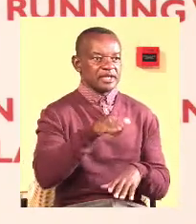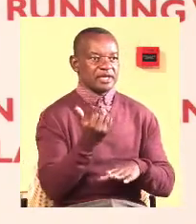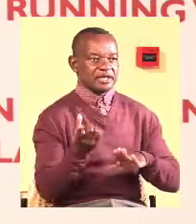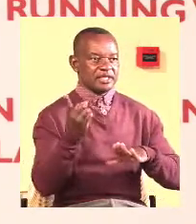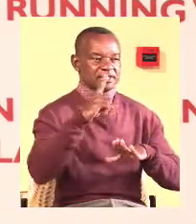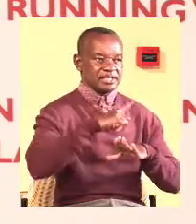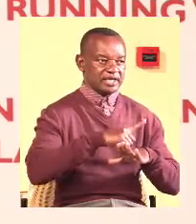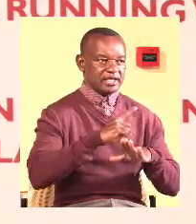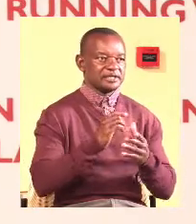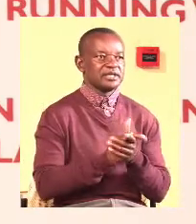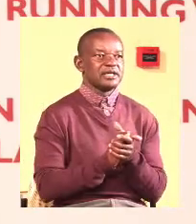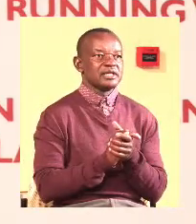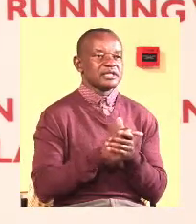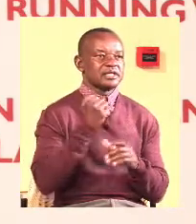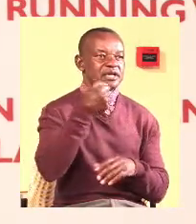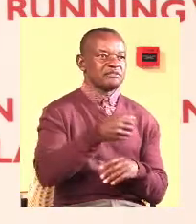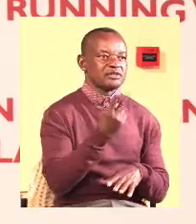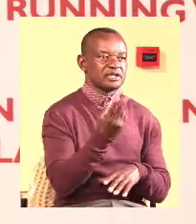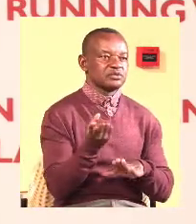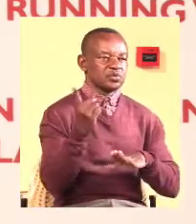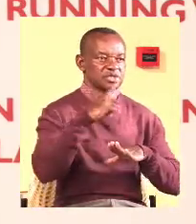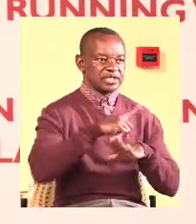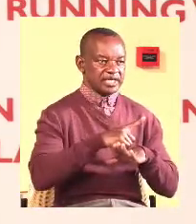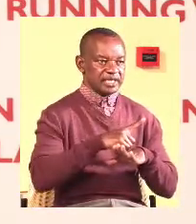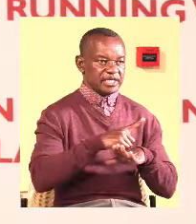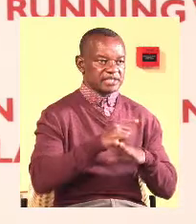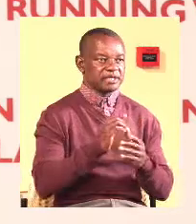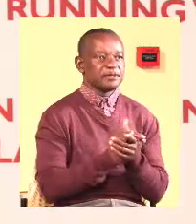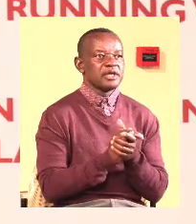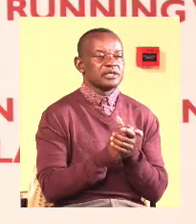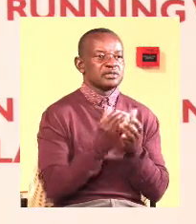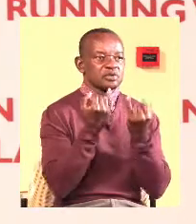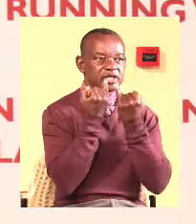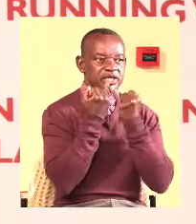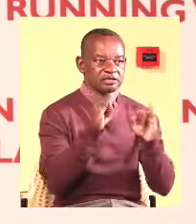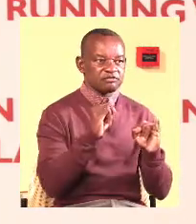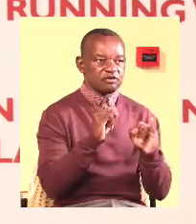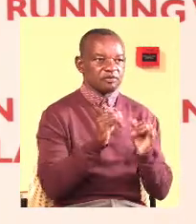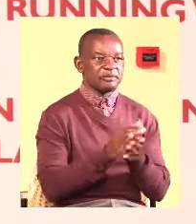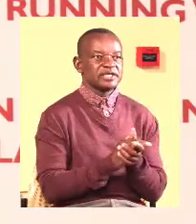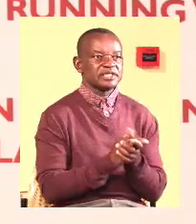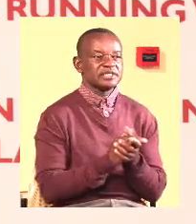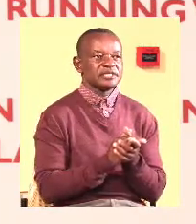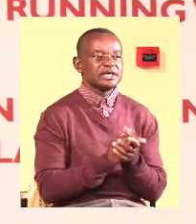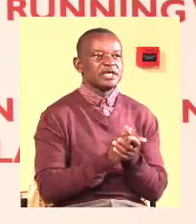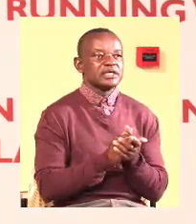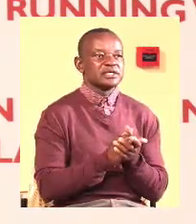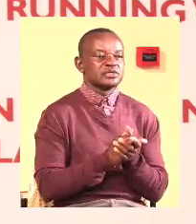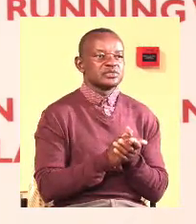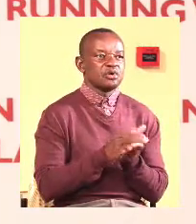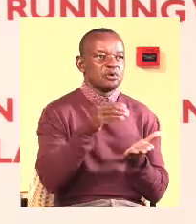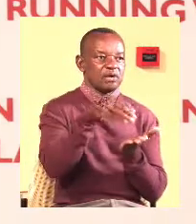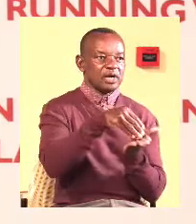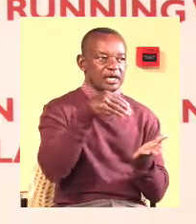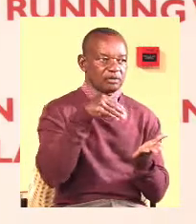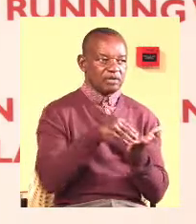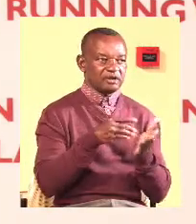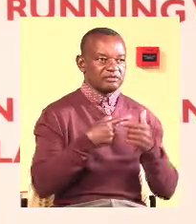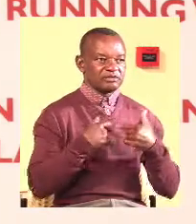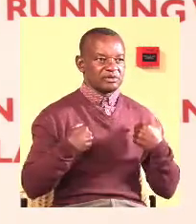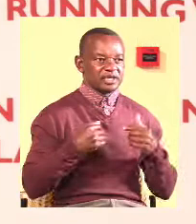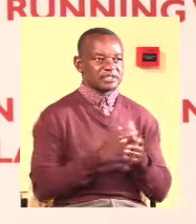after the morning session, that information came. So I don't know the 3 who were